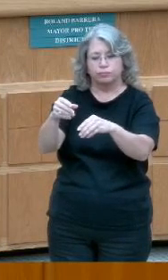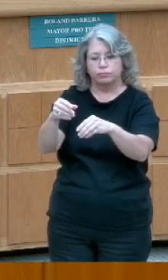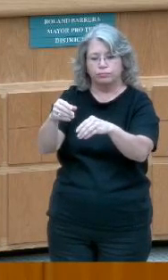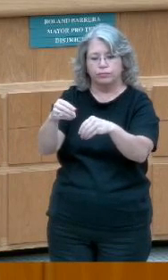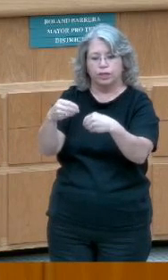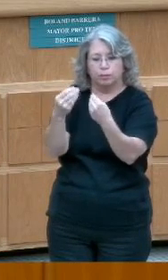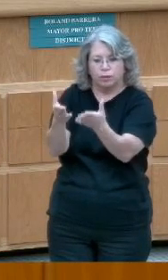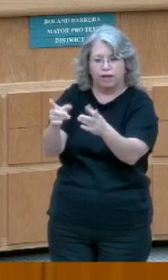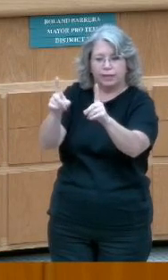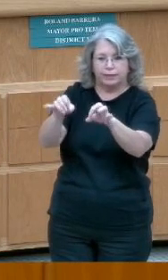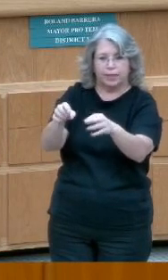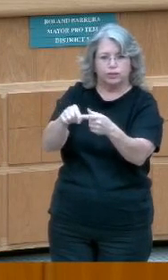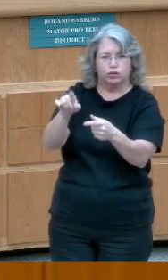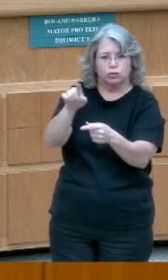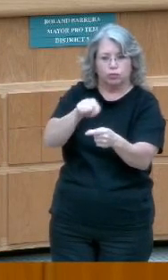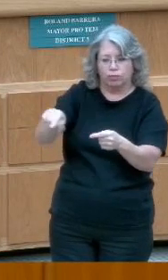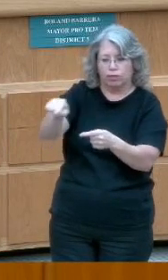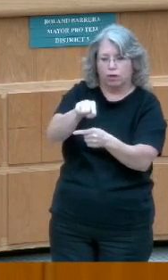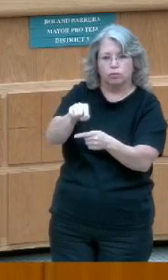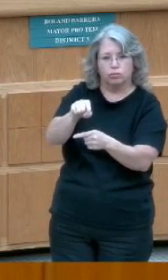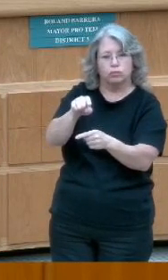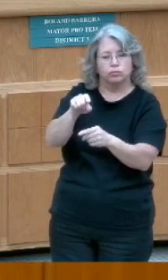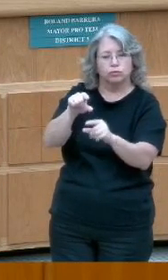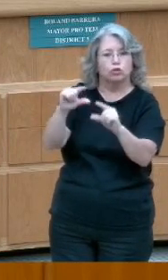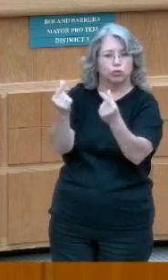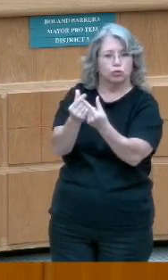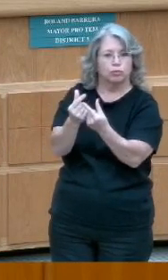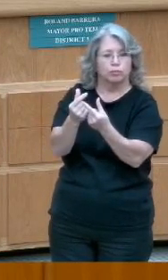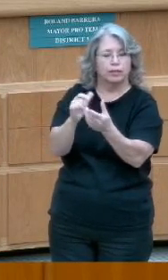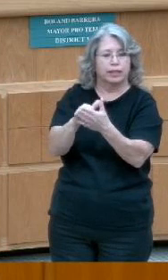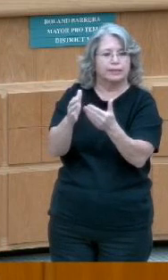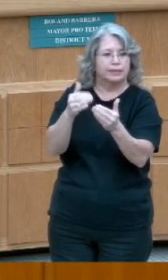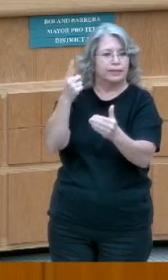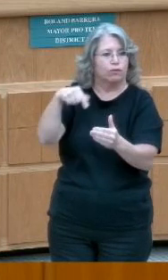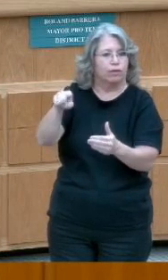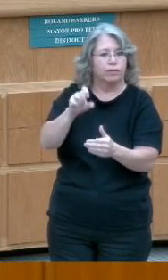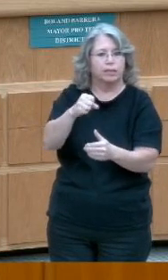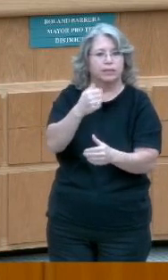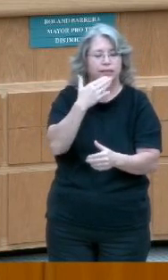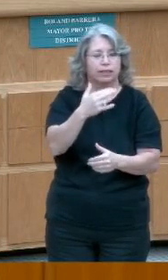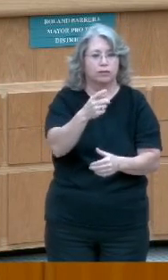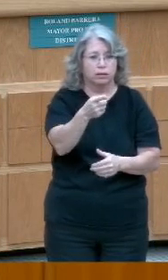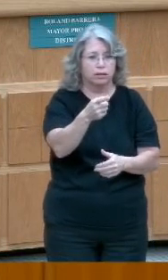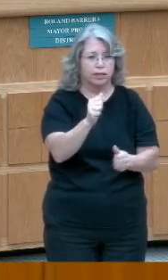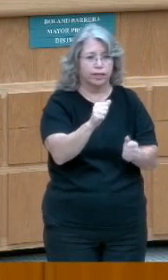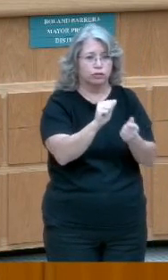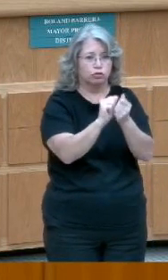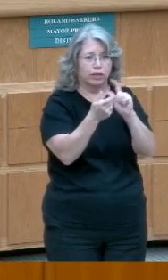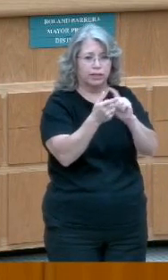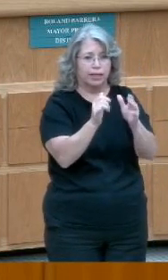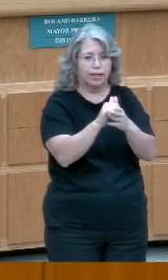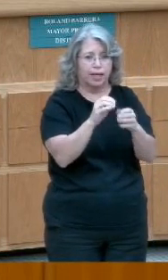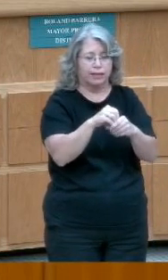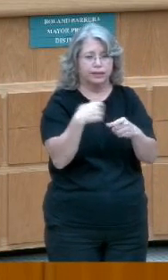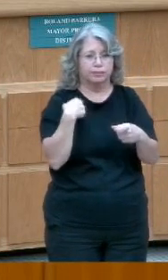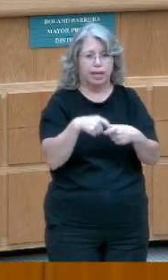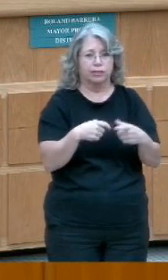test in a way that's easy for them. So thank you. Can I have it in Spanish? Sure.